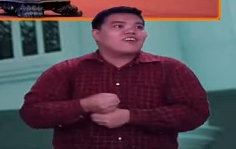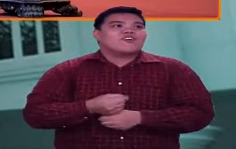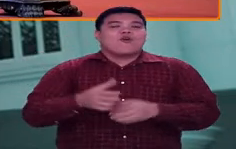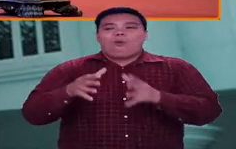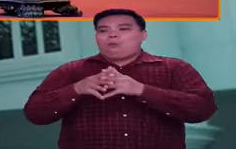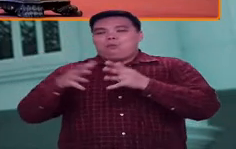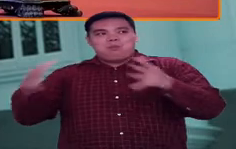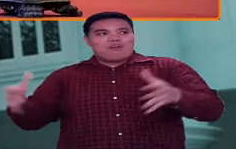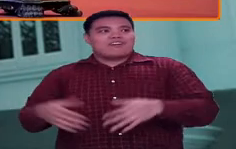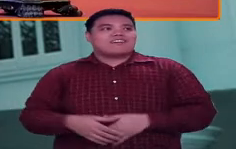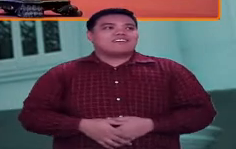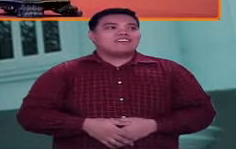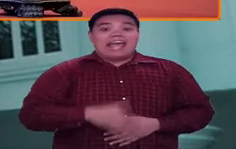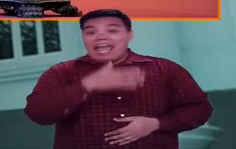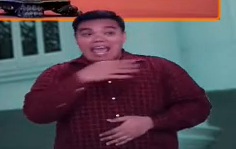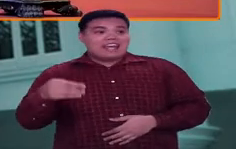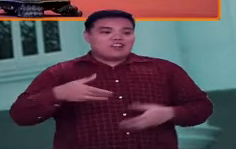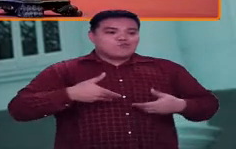And then